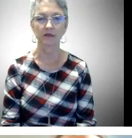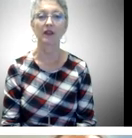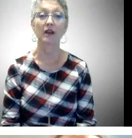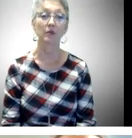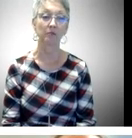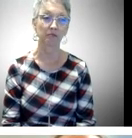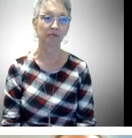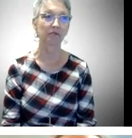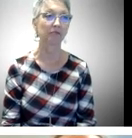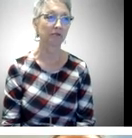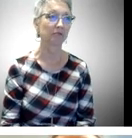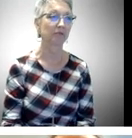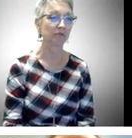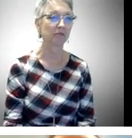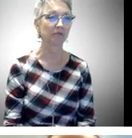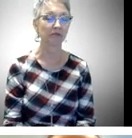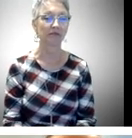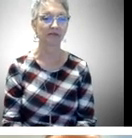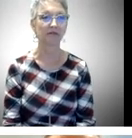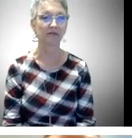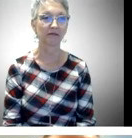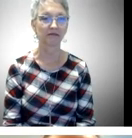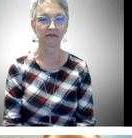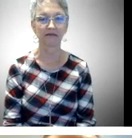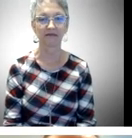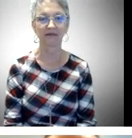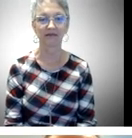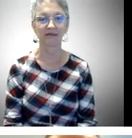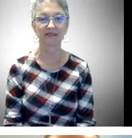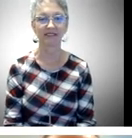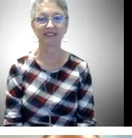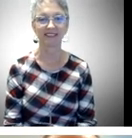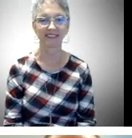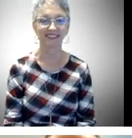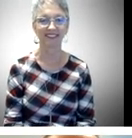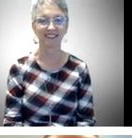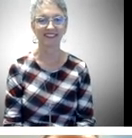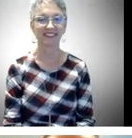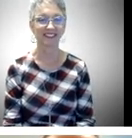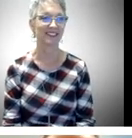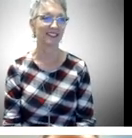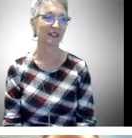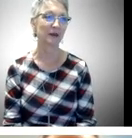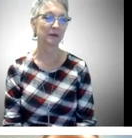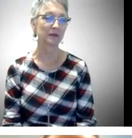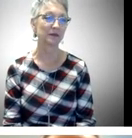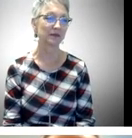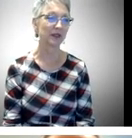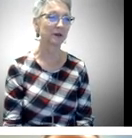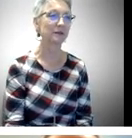guardianship. So it's been 30 years and they don't get it. Something's wrong. We need new